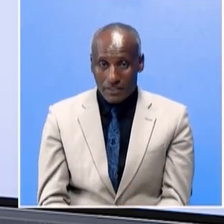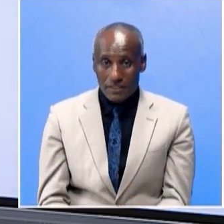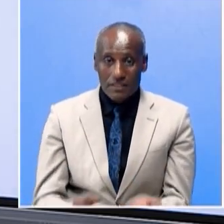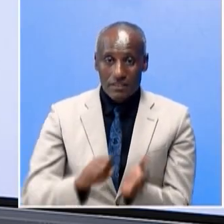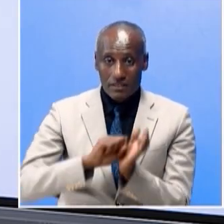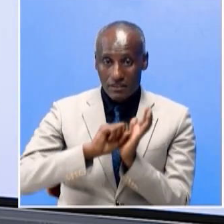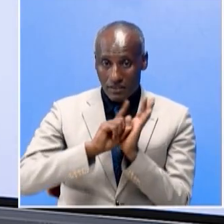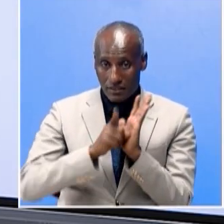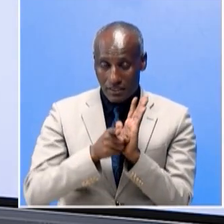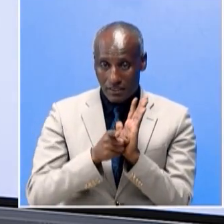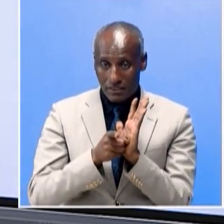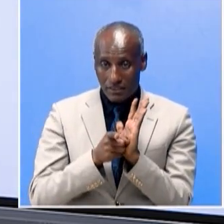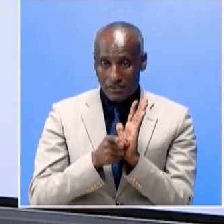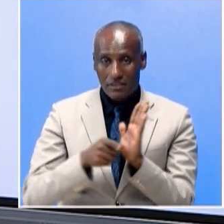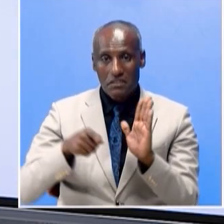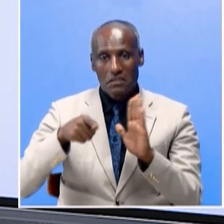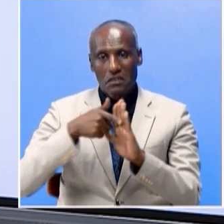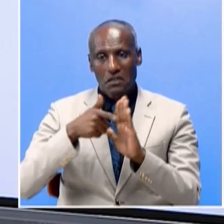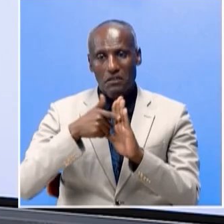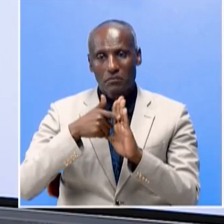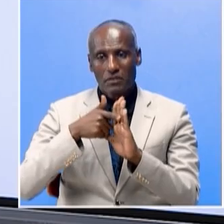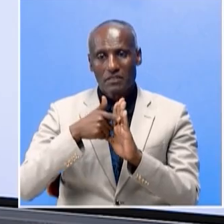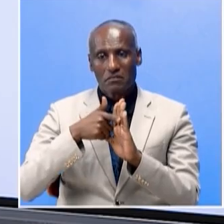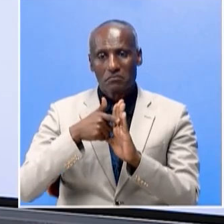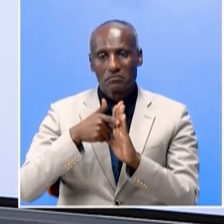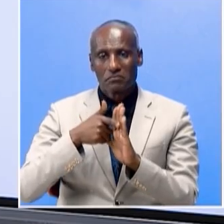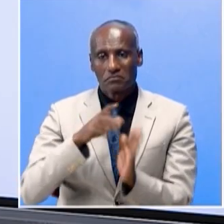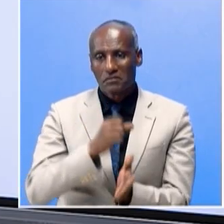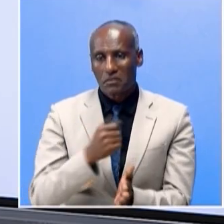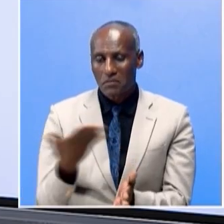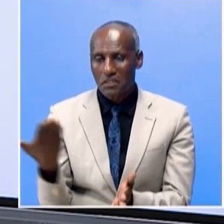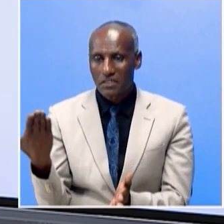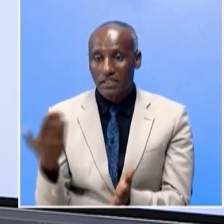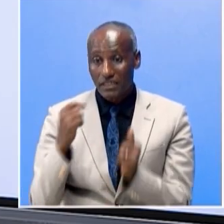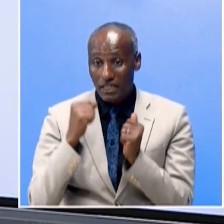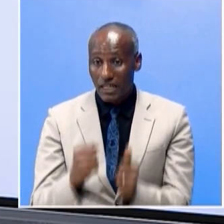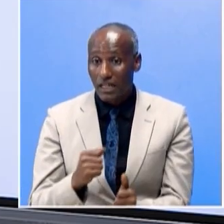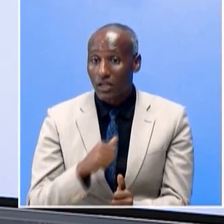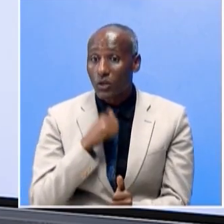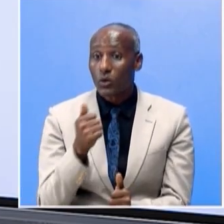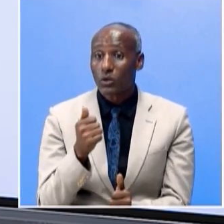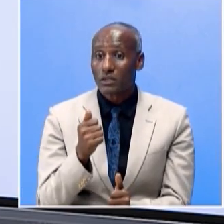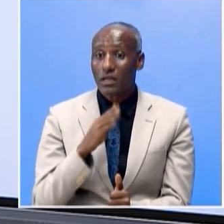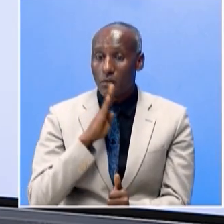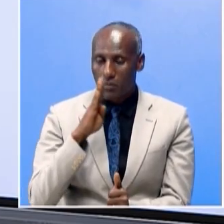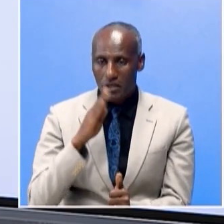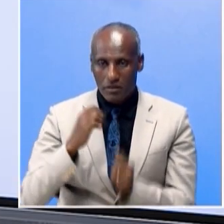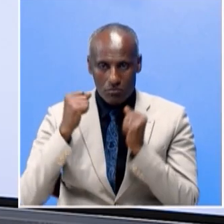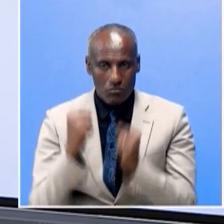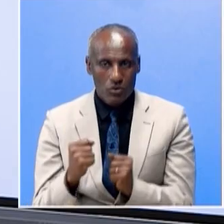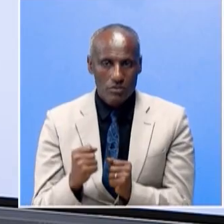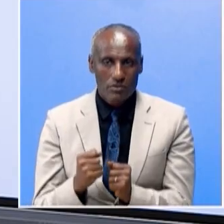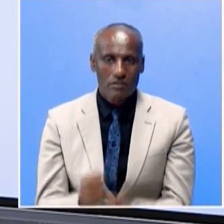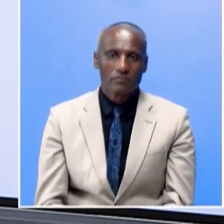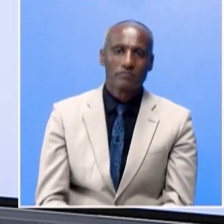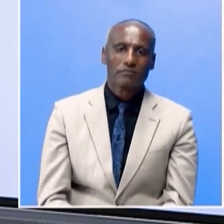you know that negative means the word which shows as something cannot be possible. We can use not.